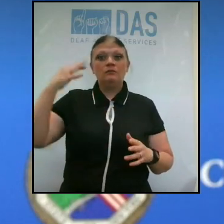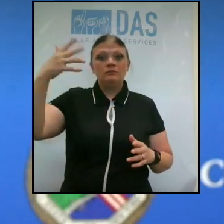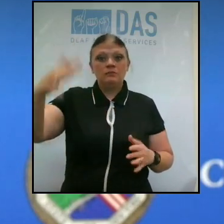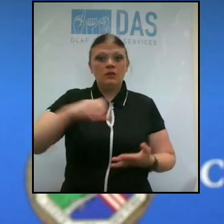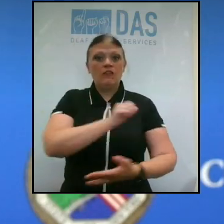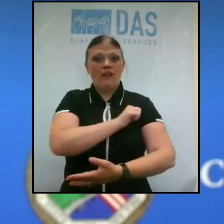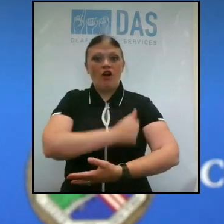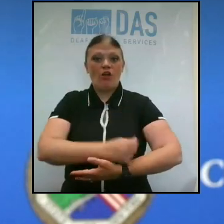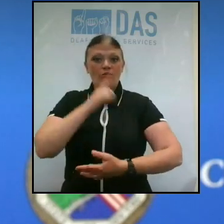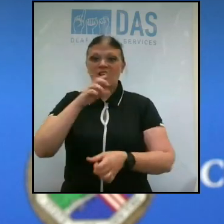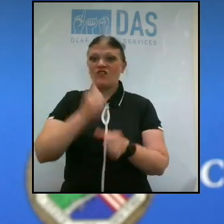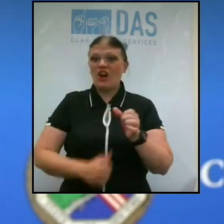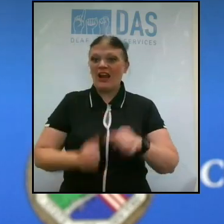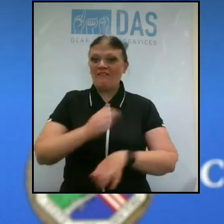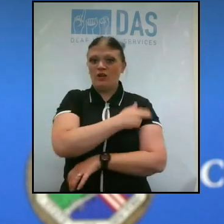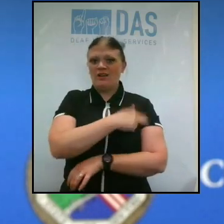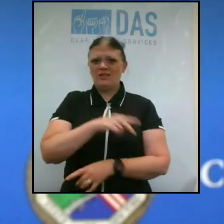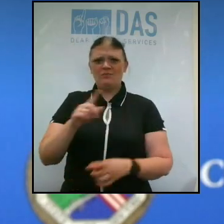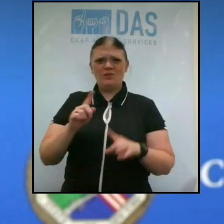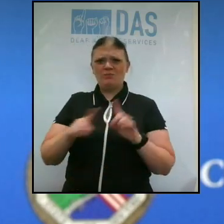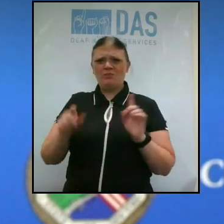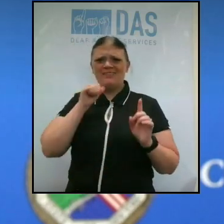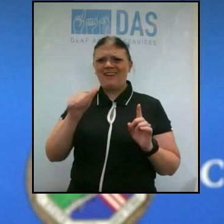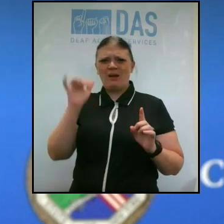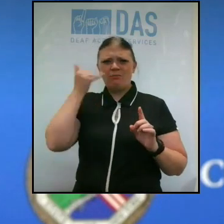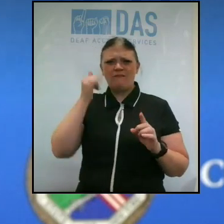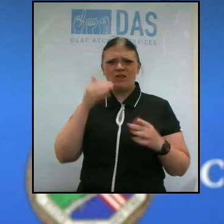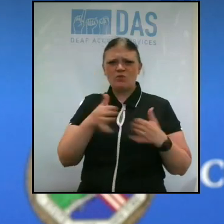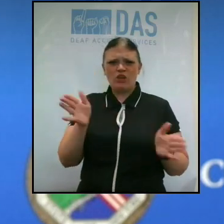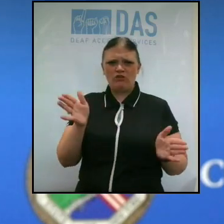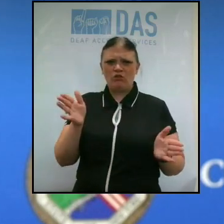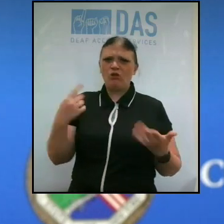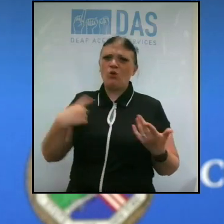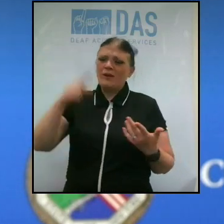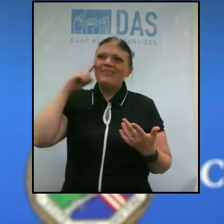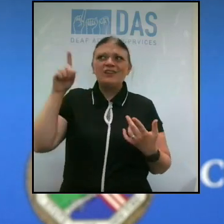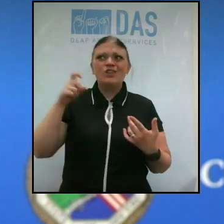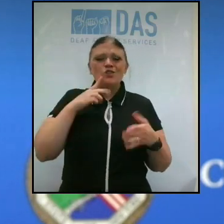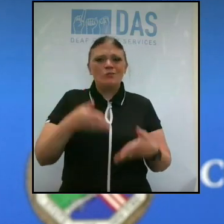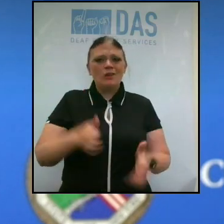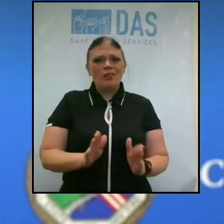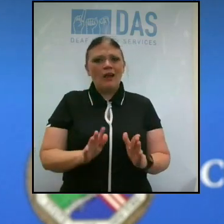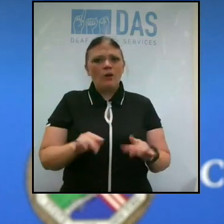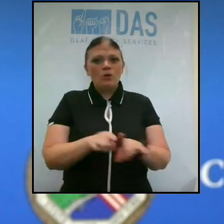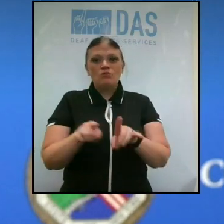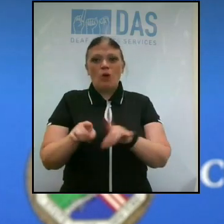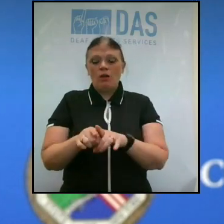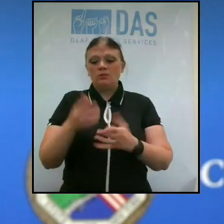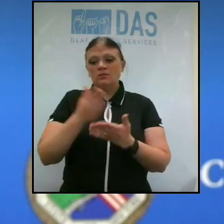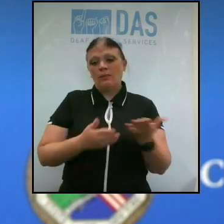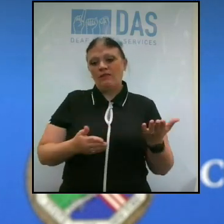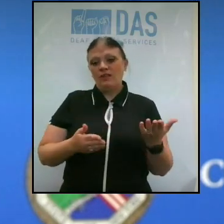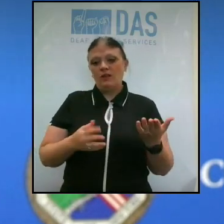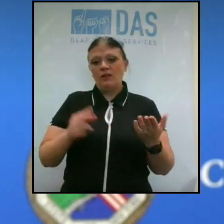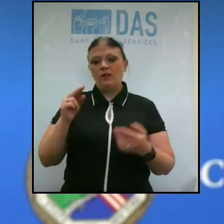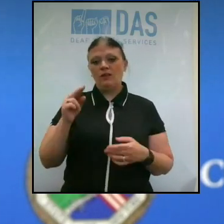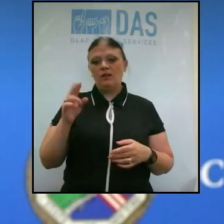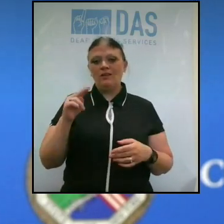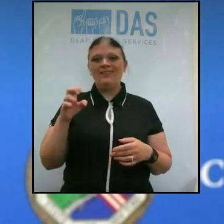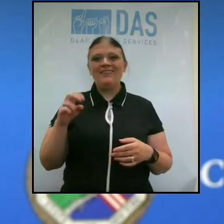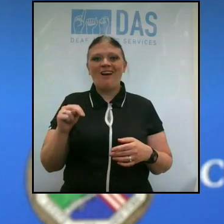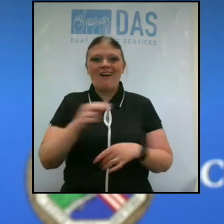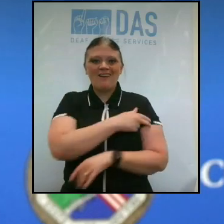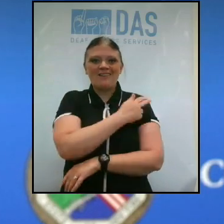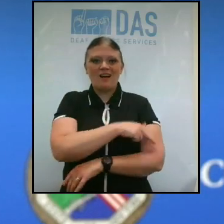authorized it for every hospital but Buffalo General. We think Buffalo General should be allowed to do it, as well as some of the non-hospital